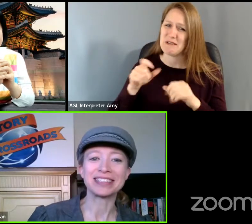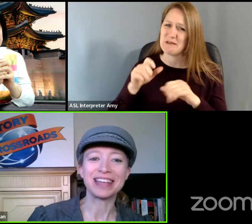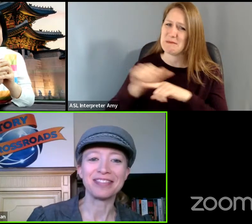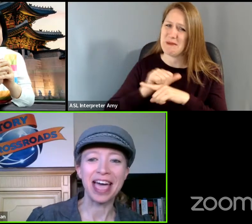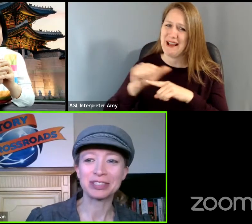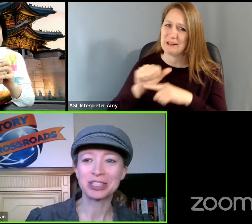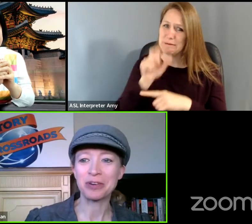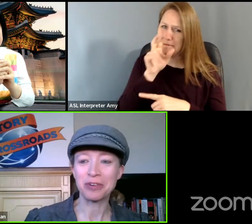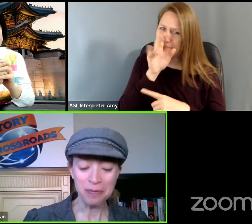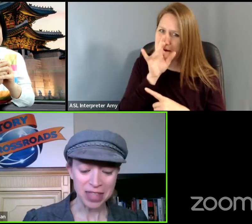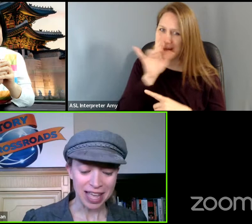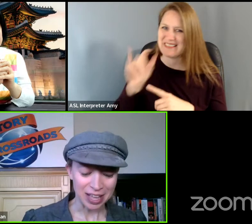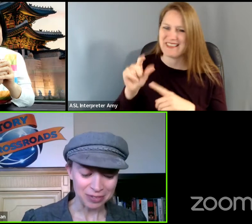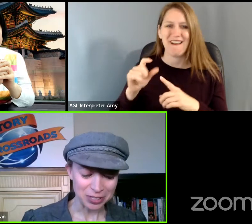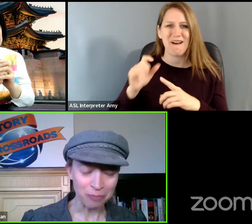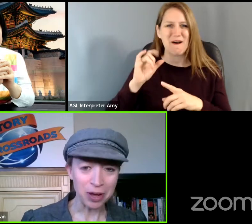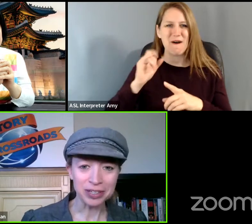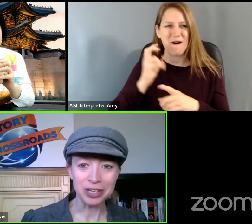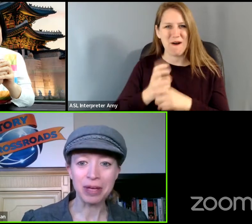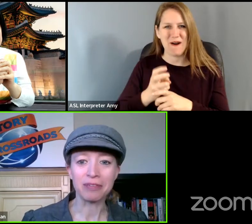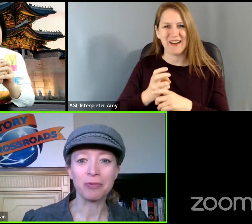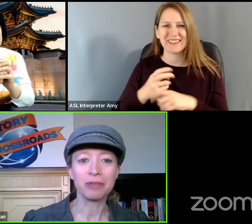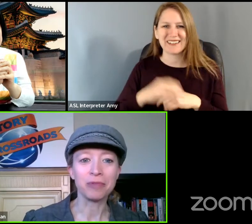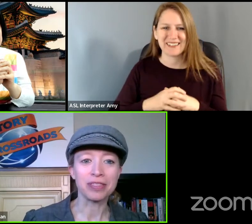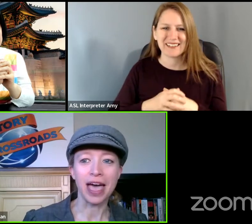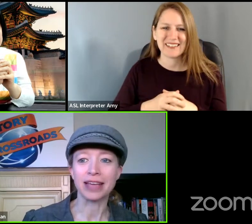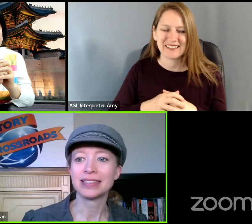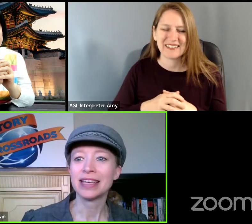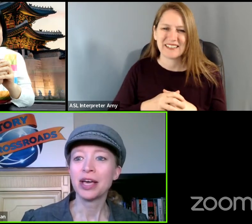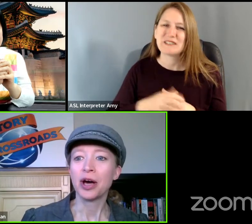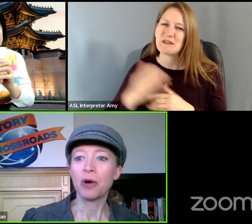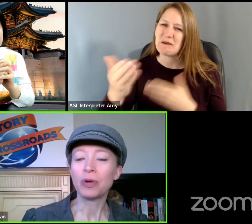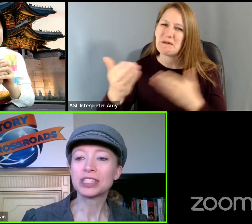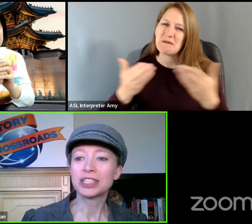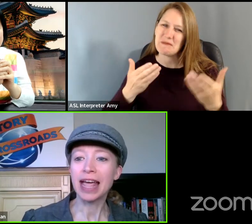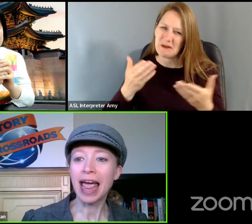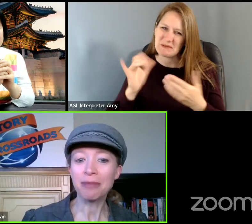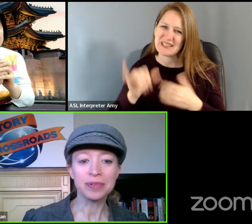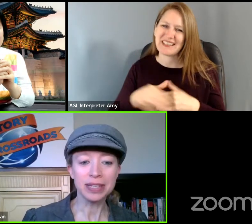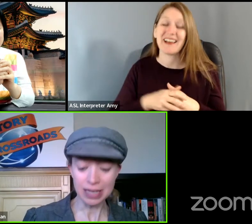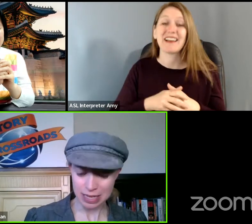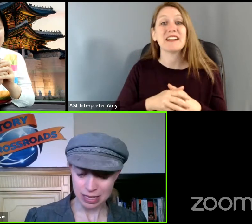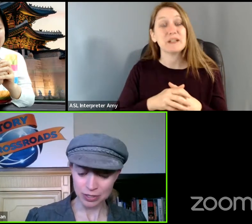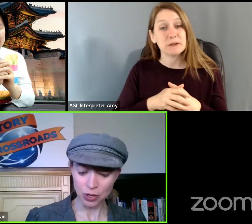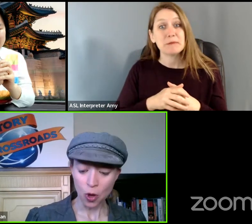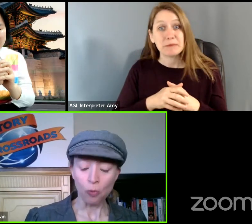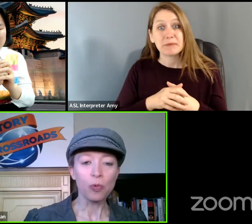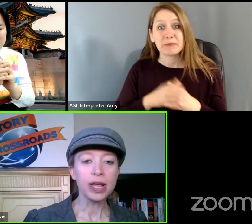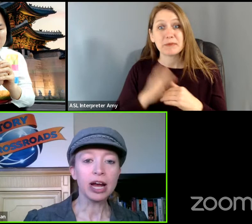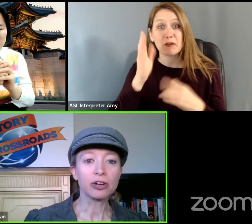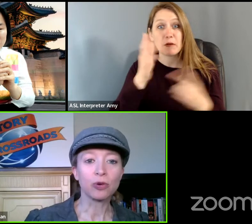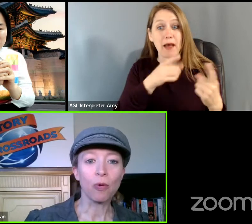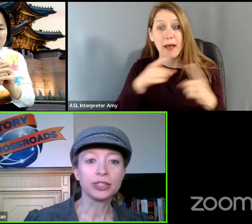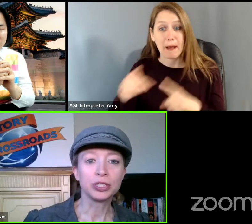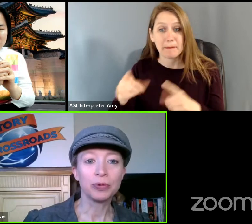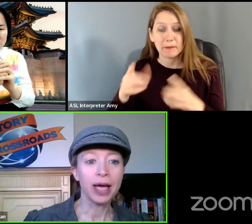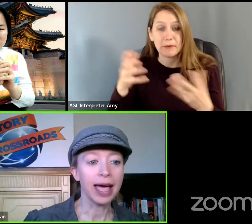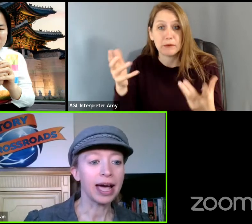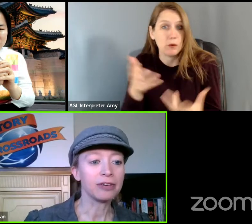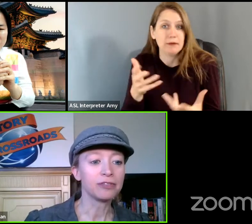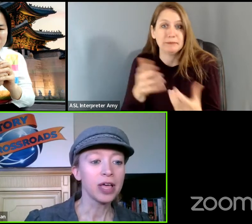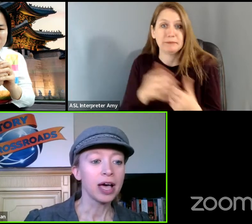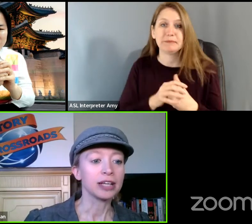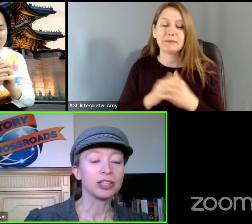do my best on that. So, so we welcome everyone with that. What's going to happen is we are going